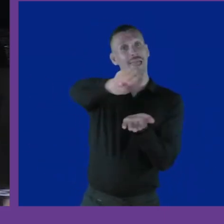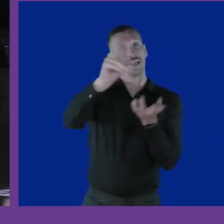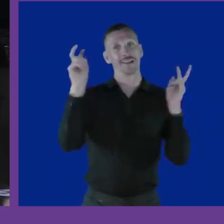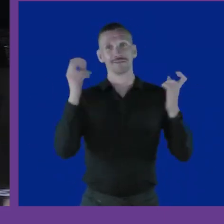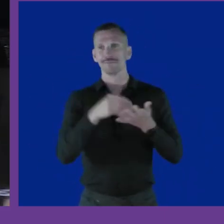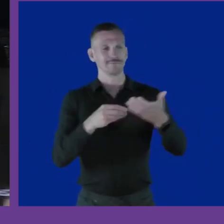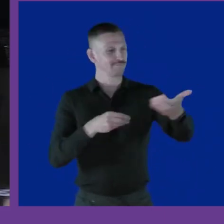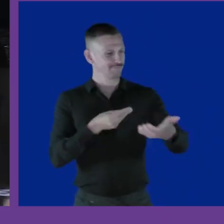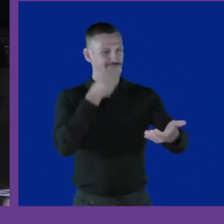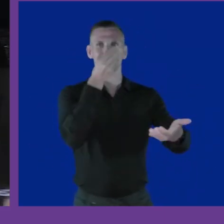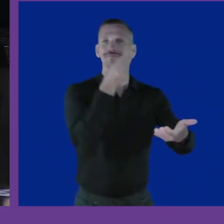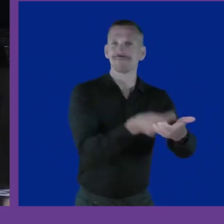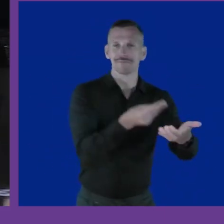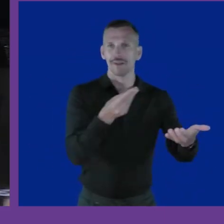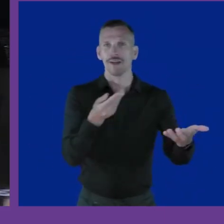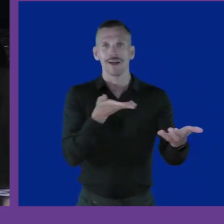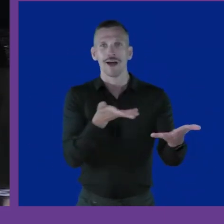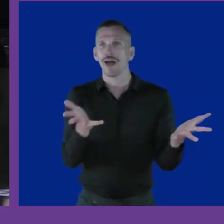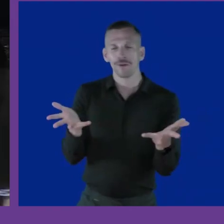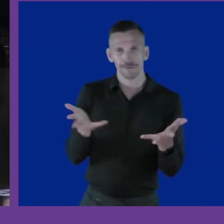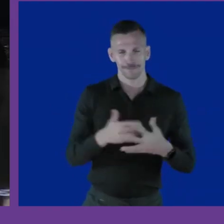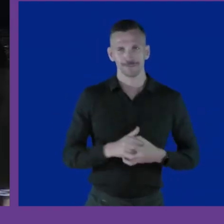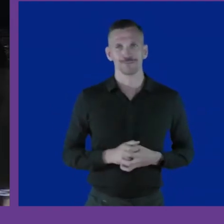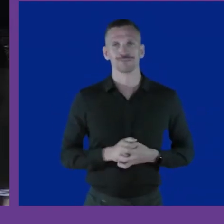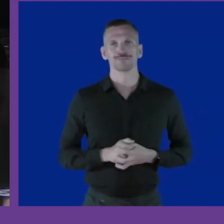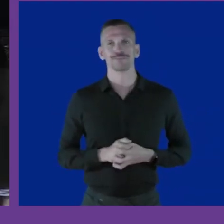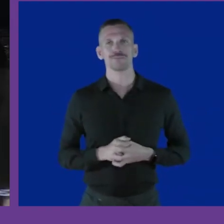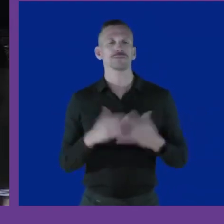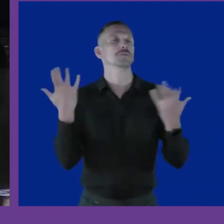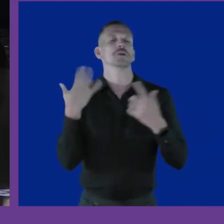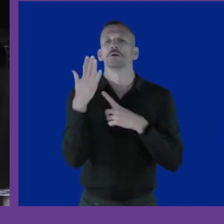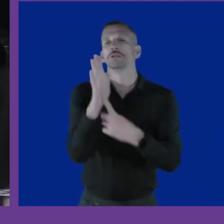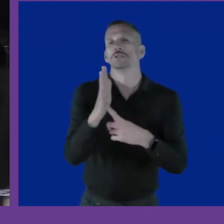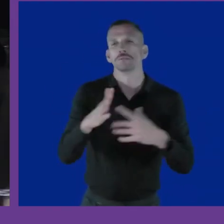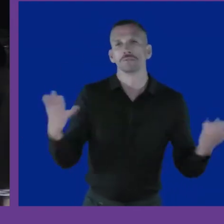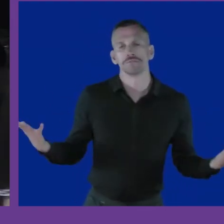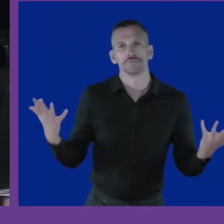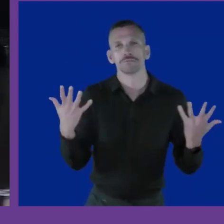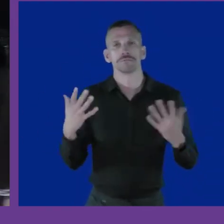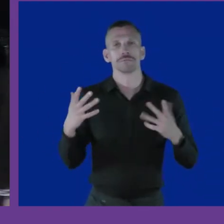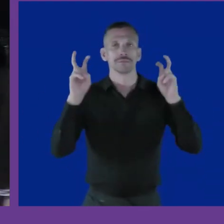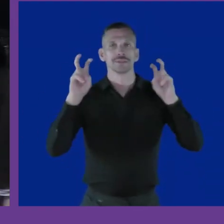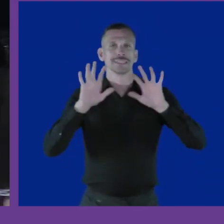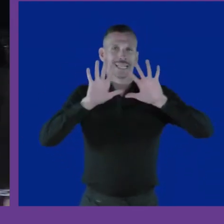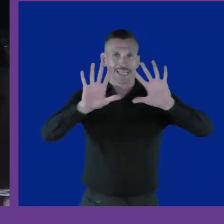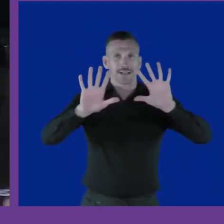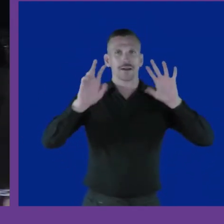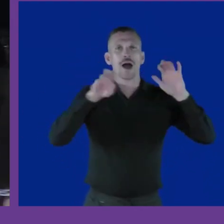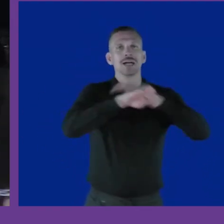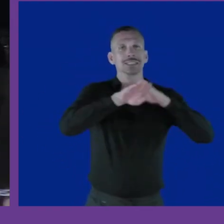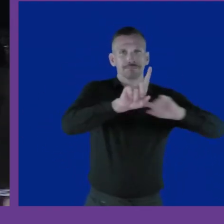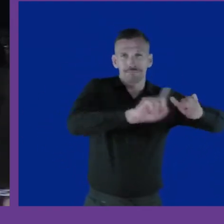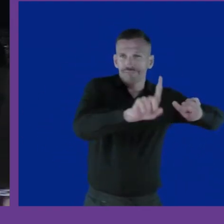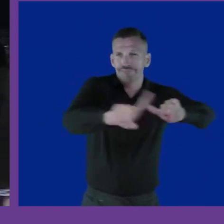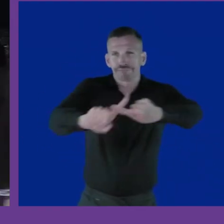we might end up, let's say, with 10 different accessibility solutions, which are completely accessible, but they're